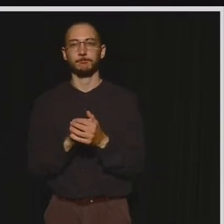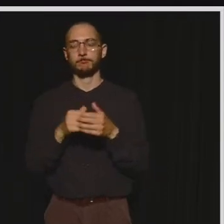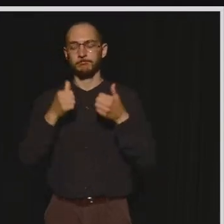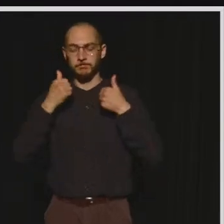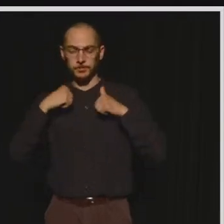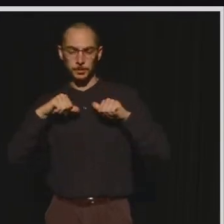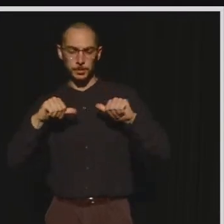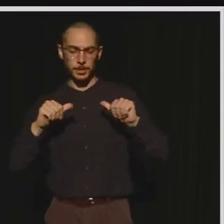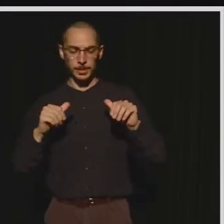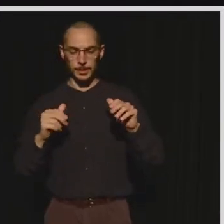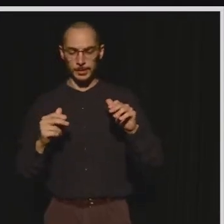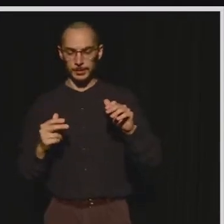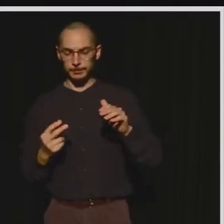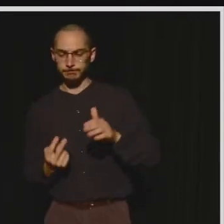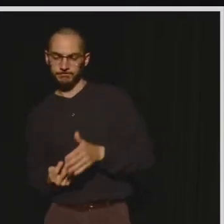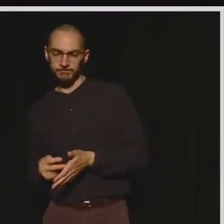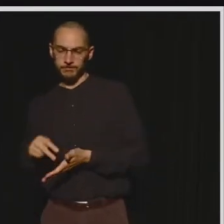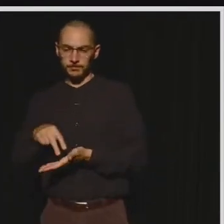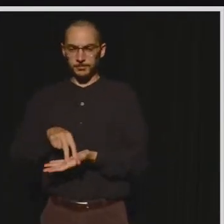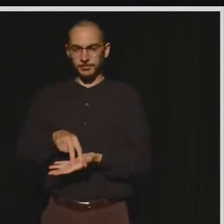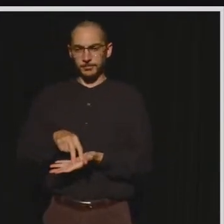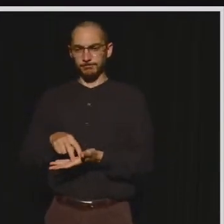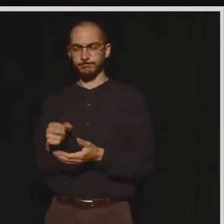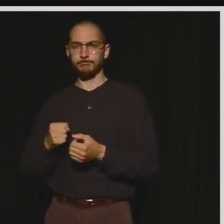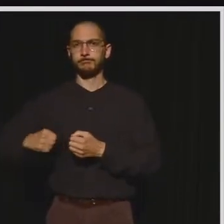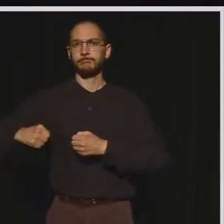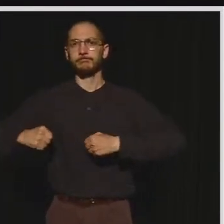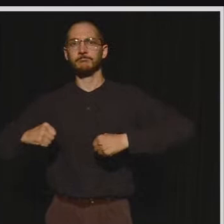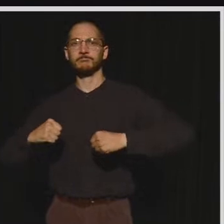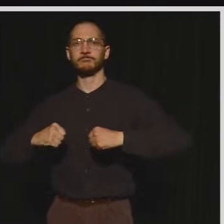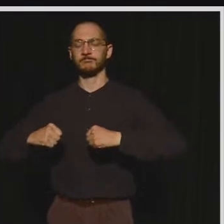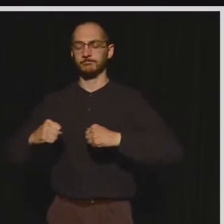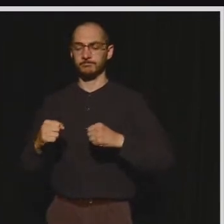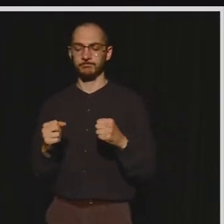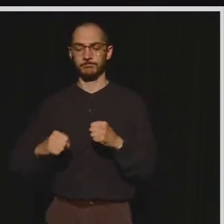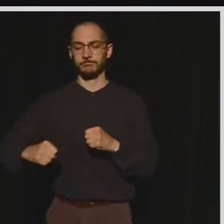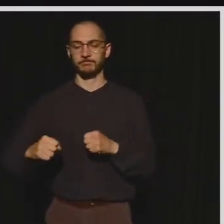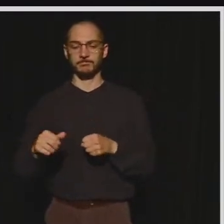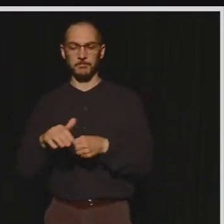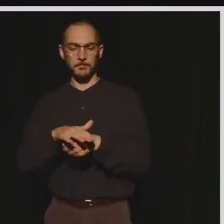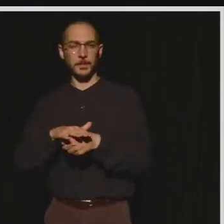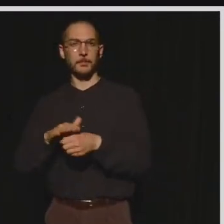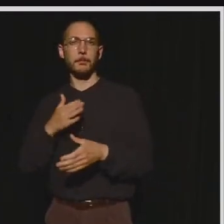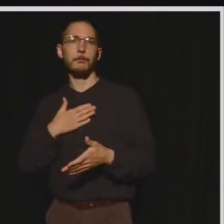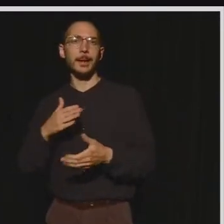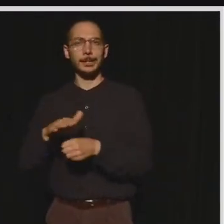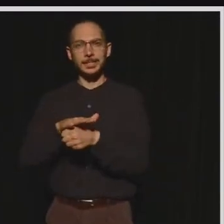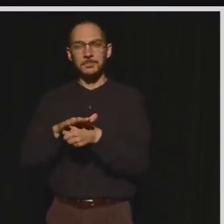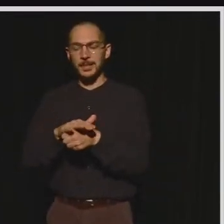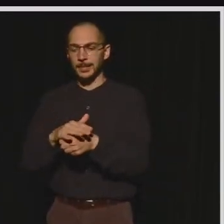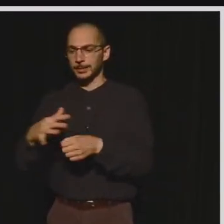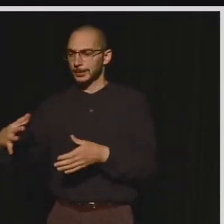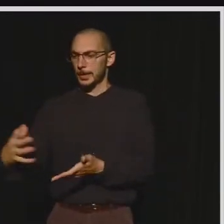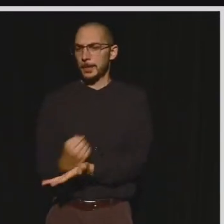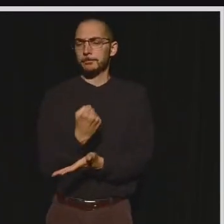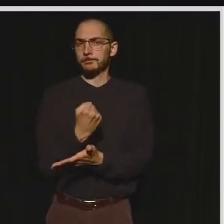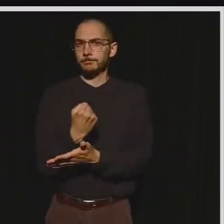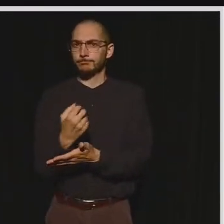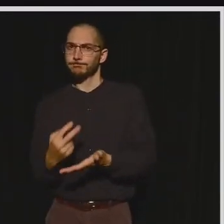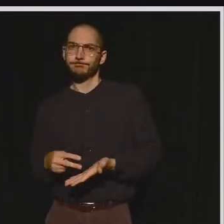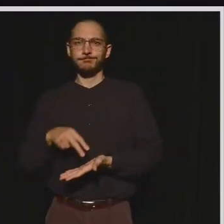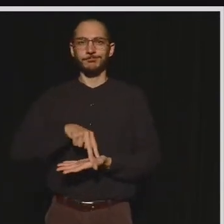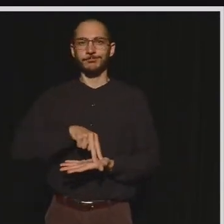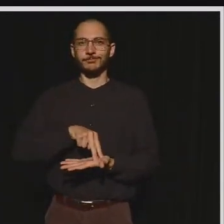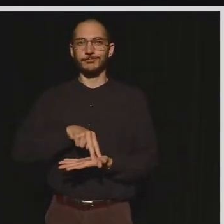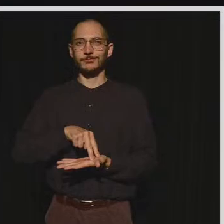can, because I don't have that sense of privilege that are like, oh yeah, this is my space. And it's interesting because when you say that, like, oh, you're very active in social